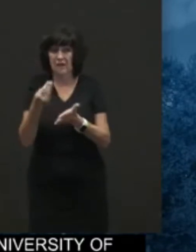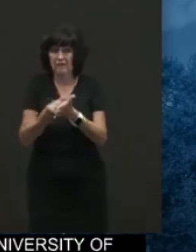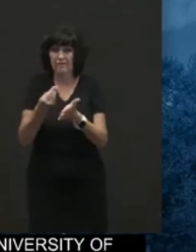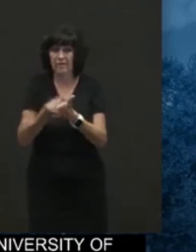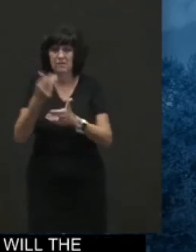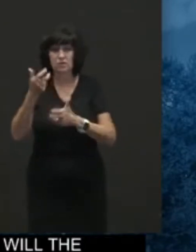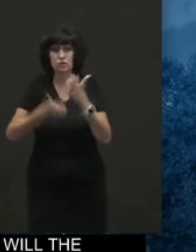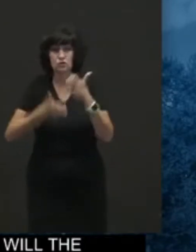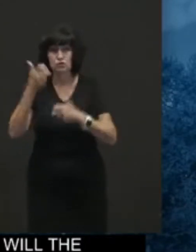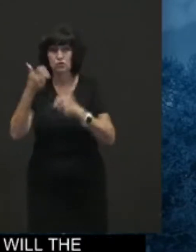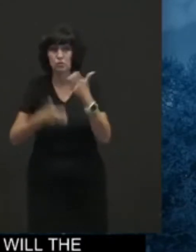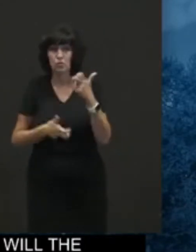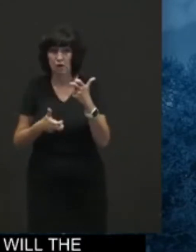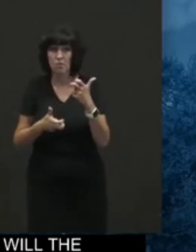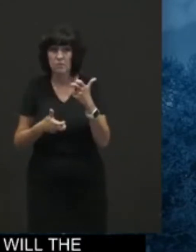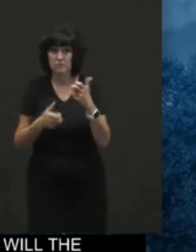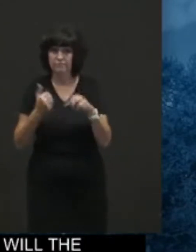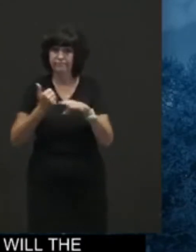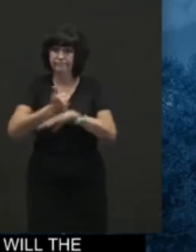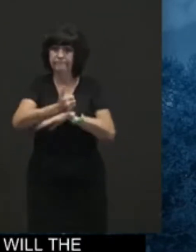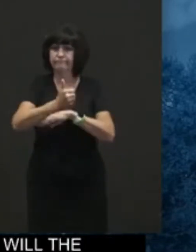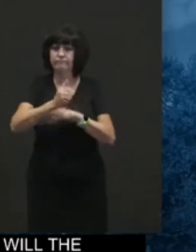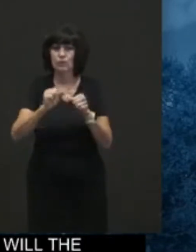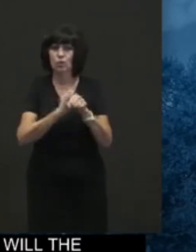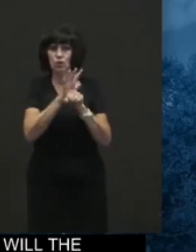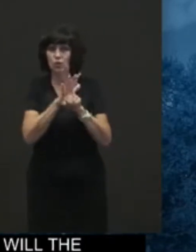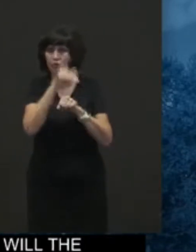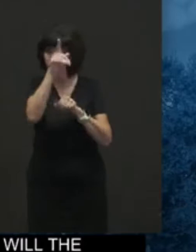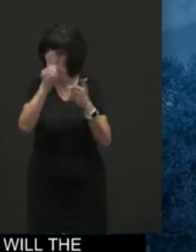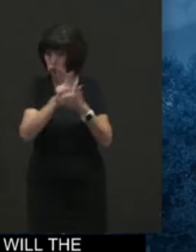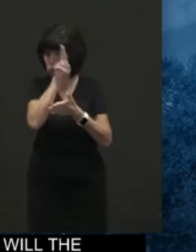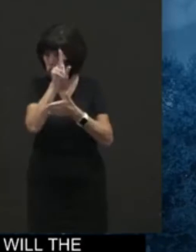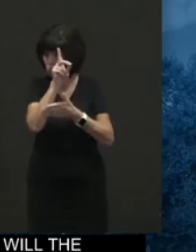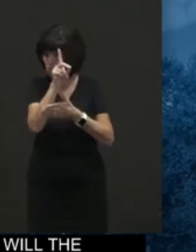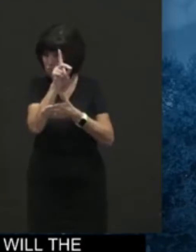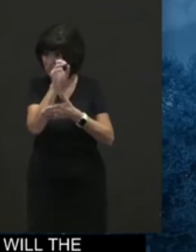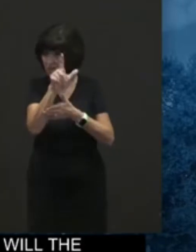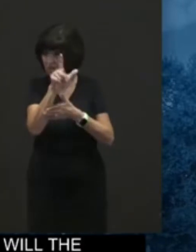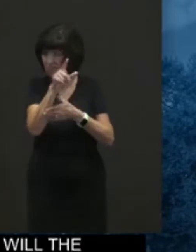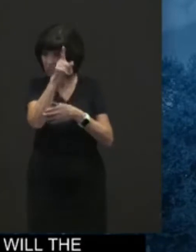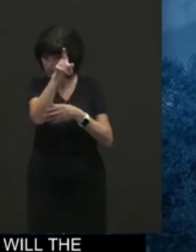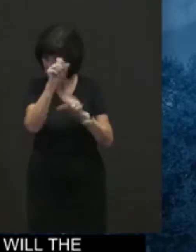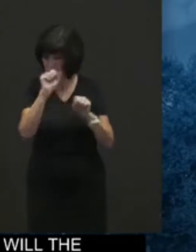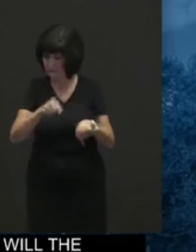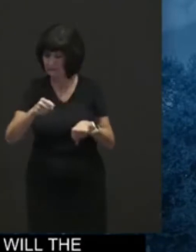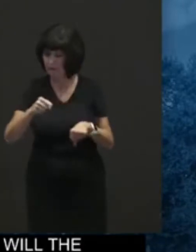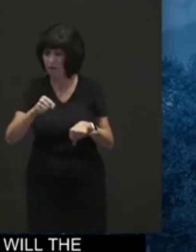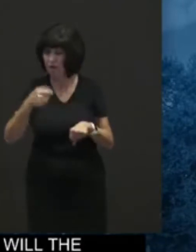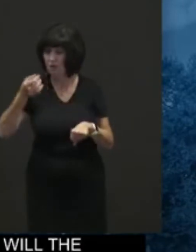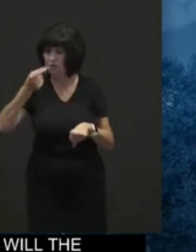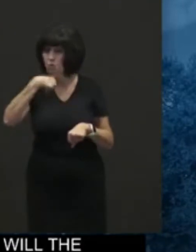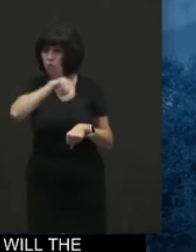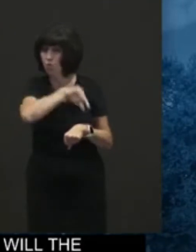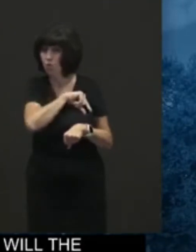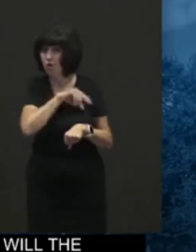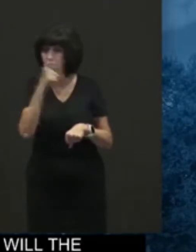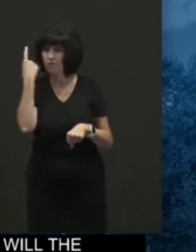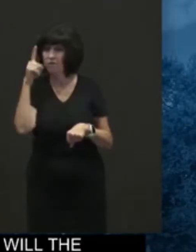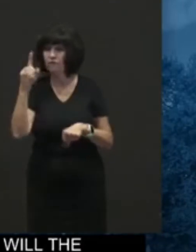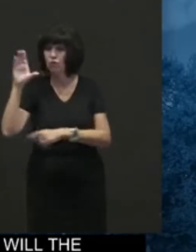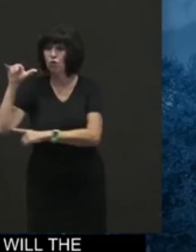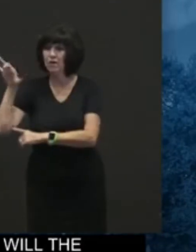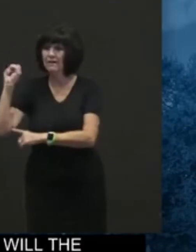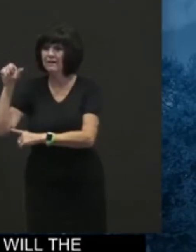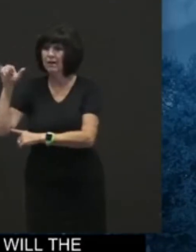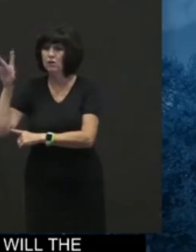additional appropriations? Does UD qualify for any of the CARES Act grants? Yeah, so they did qualify for CARES Act